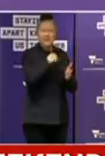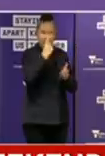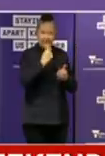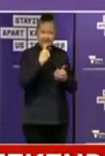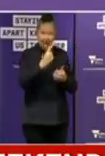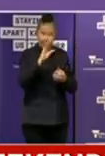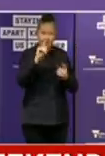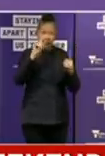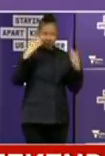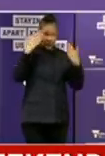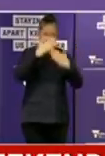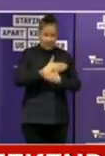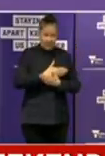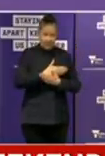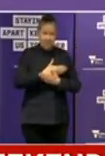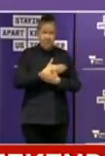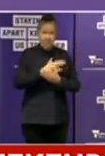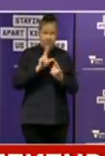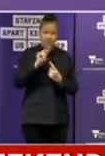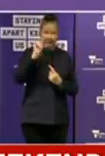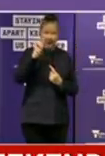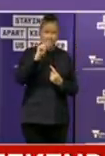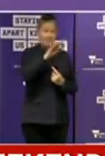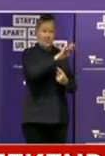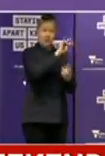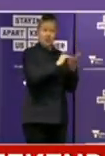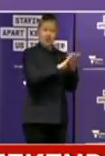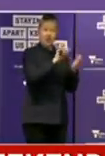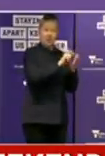Greater Shepparton will also come into alignment with the rest of regional